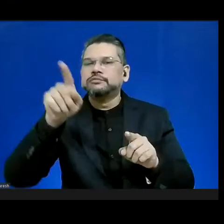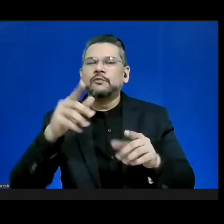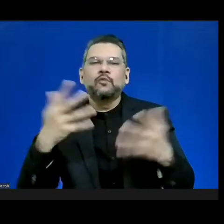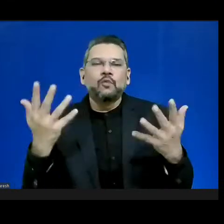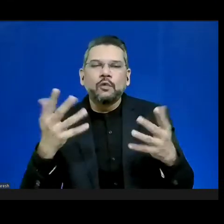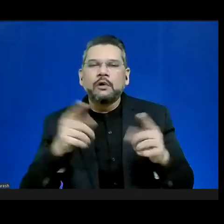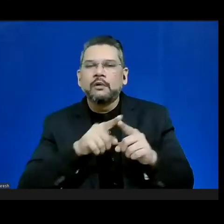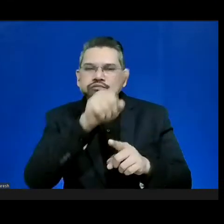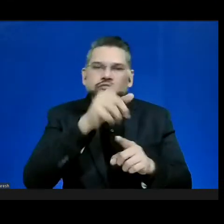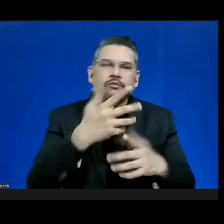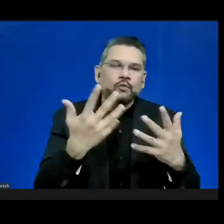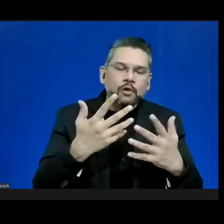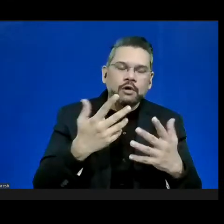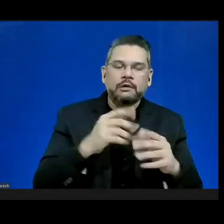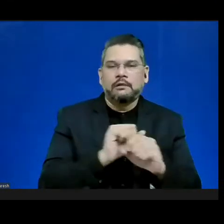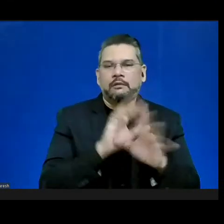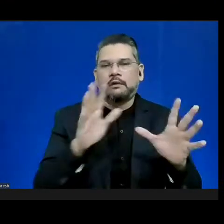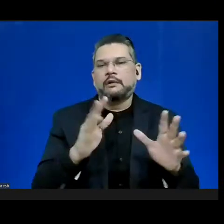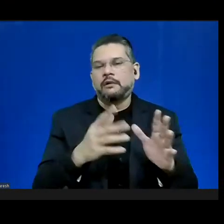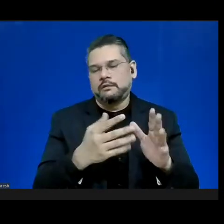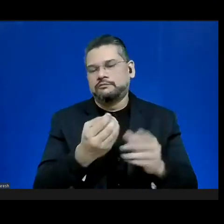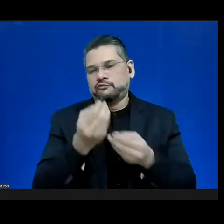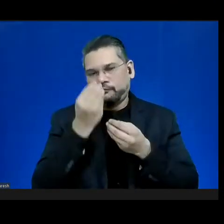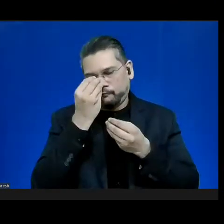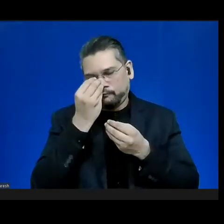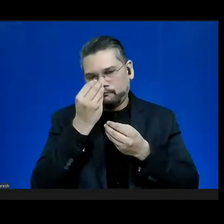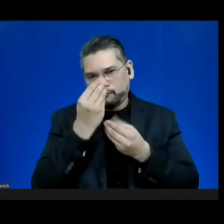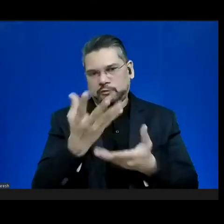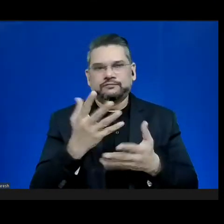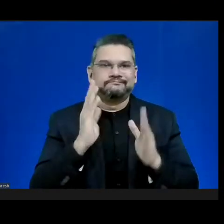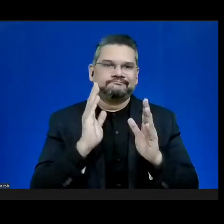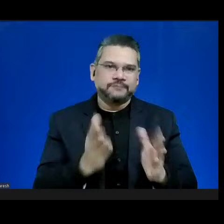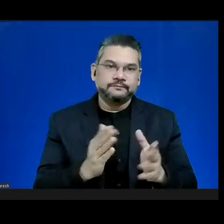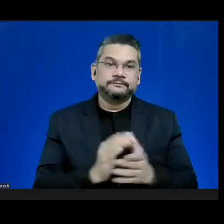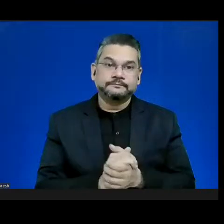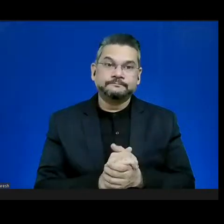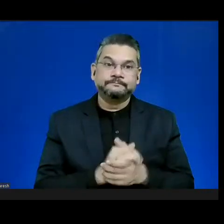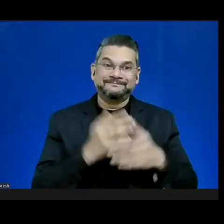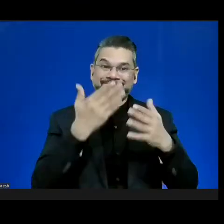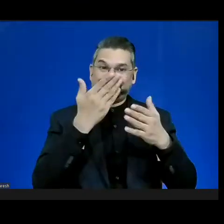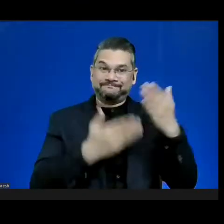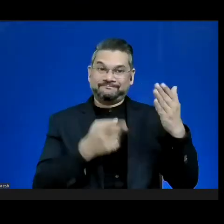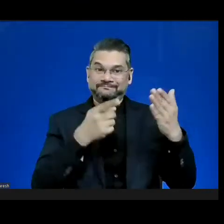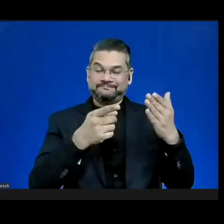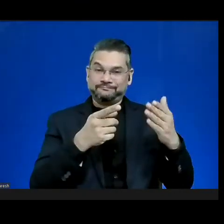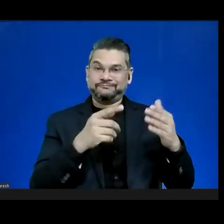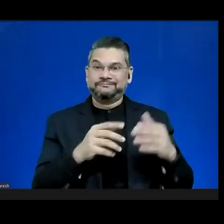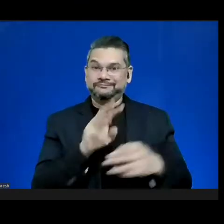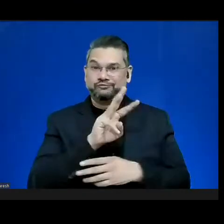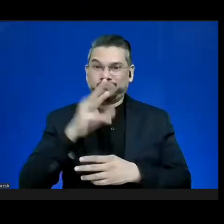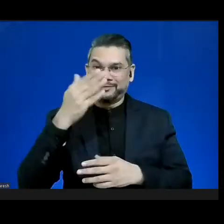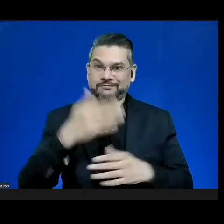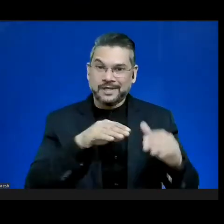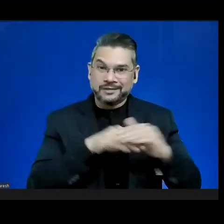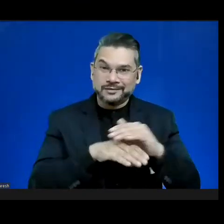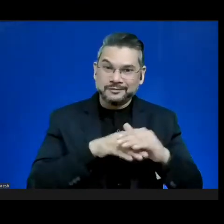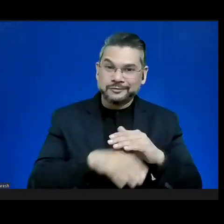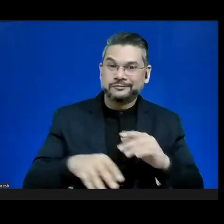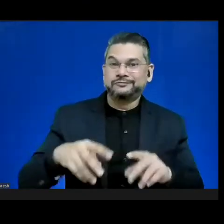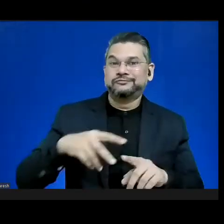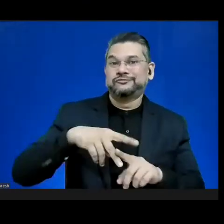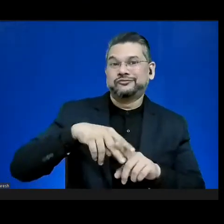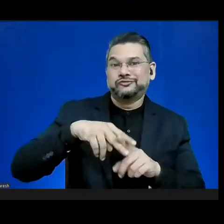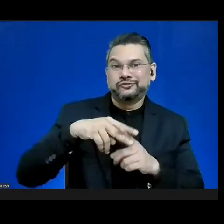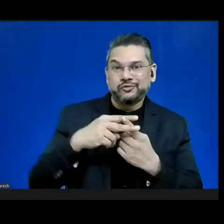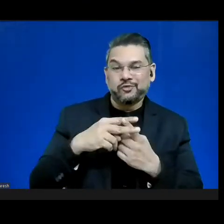Some of the automated web accessibility tools. My colleague would be already talking about manual testing, but these